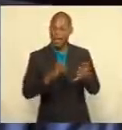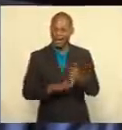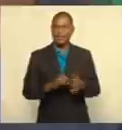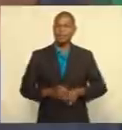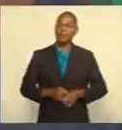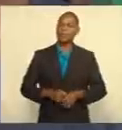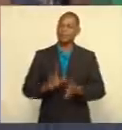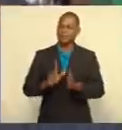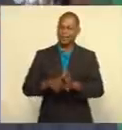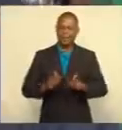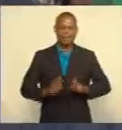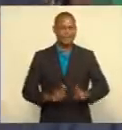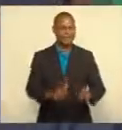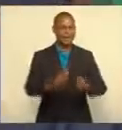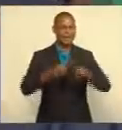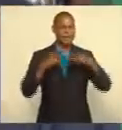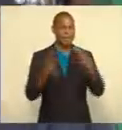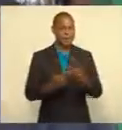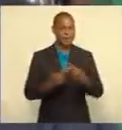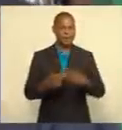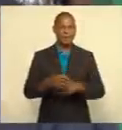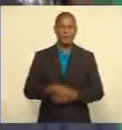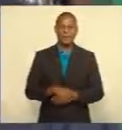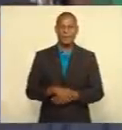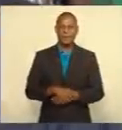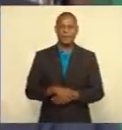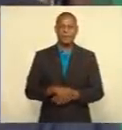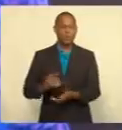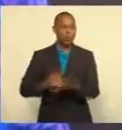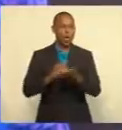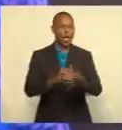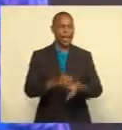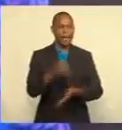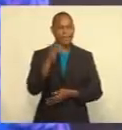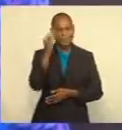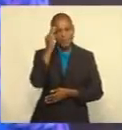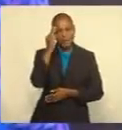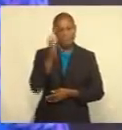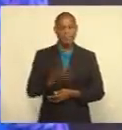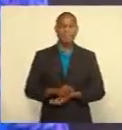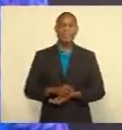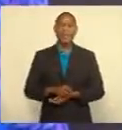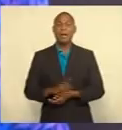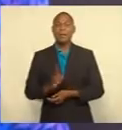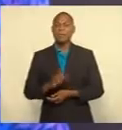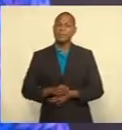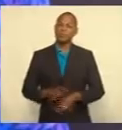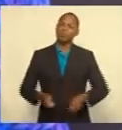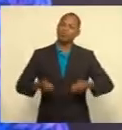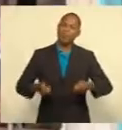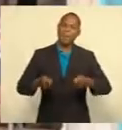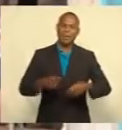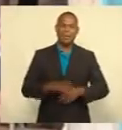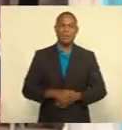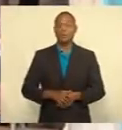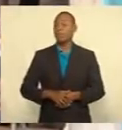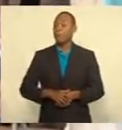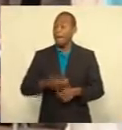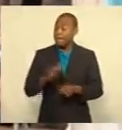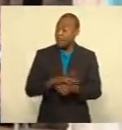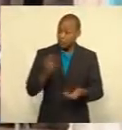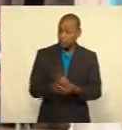family. Just help my mom with going shopping in the village. Lesuma says she is ensuring that the children are